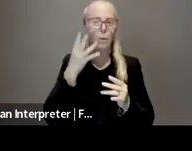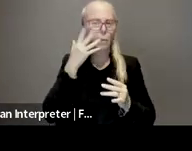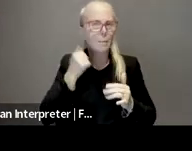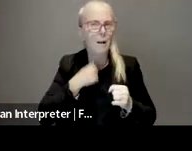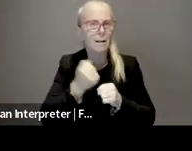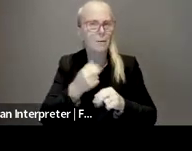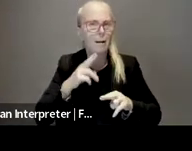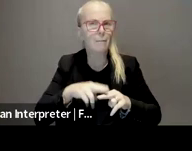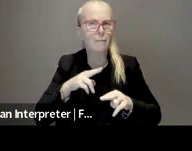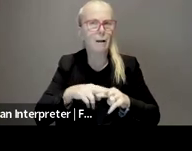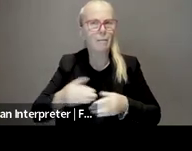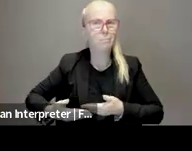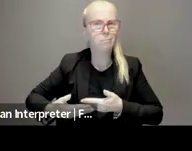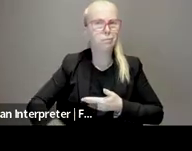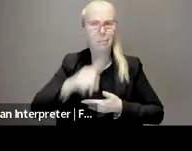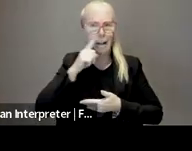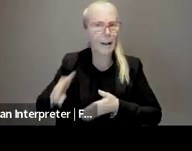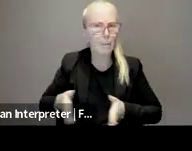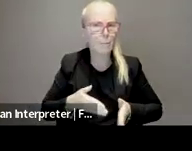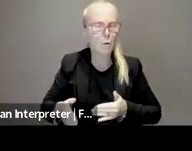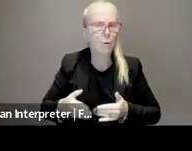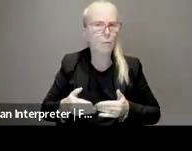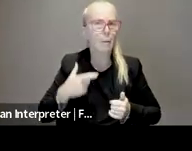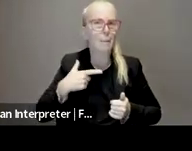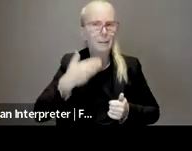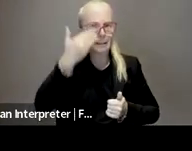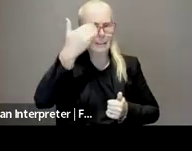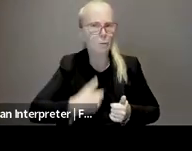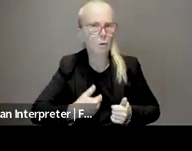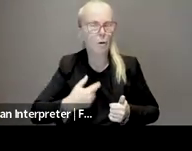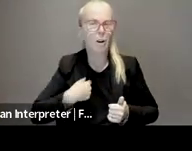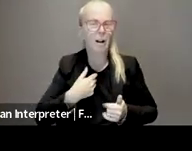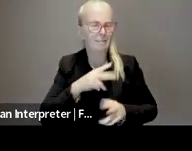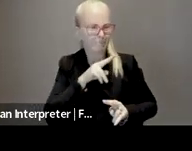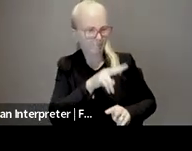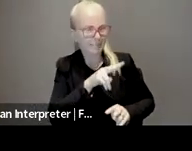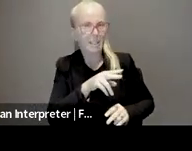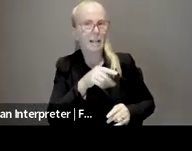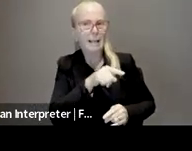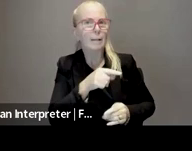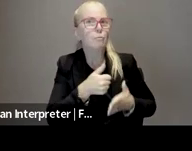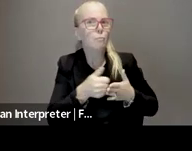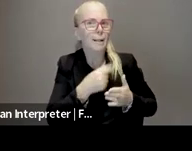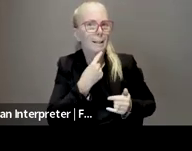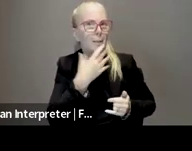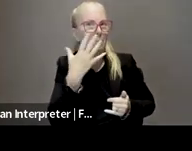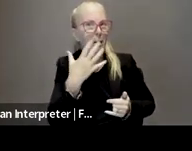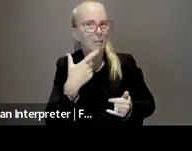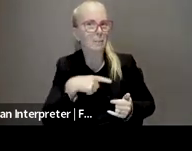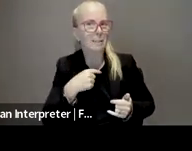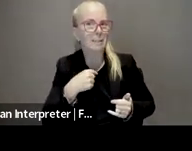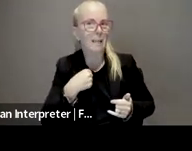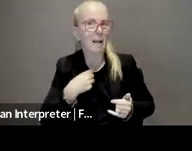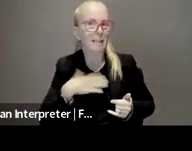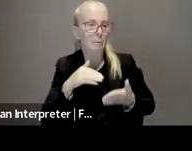times I saw embarrassment on his face when he asked me to take him to the toilet. I quit my role as a deputy director of